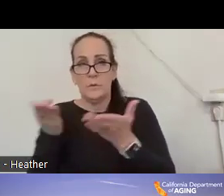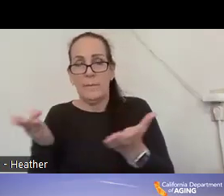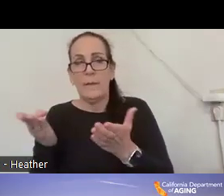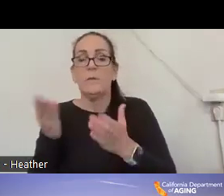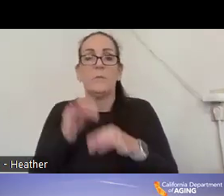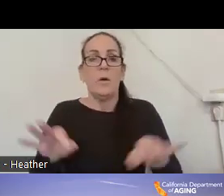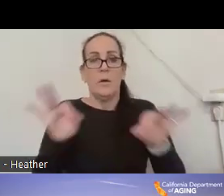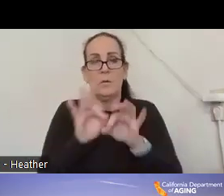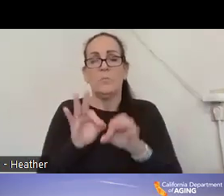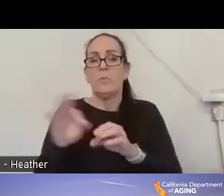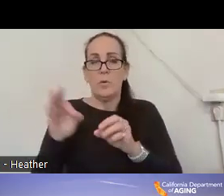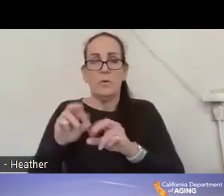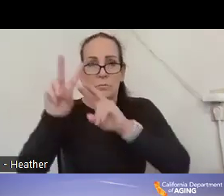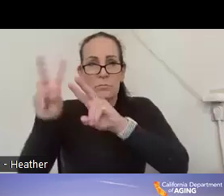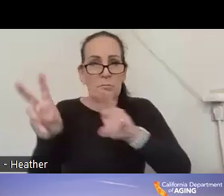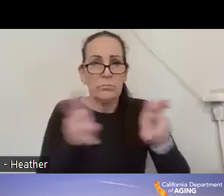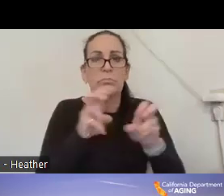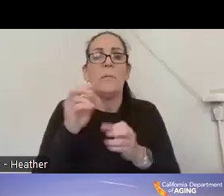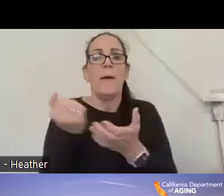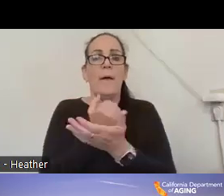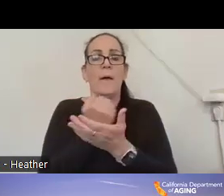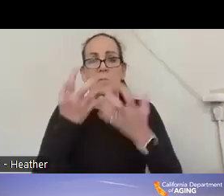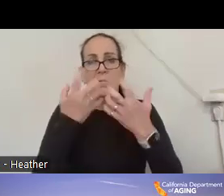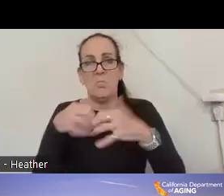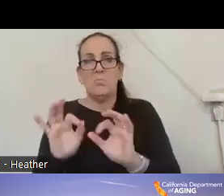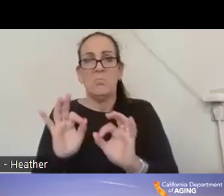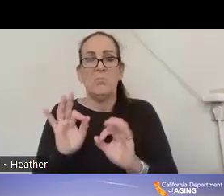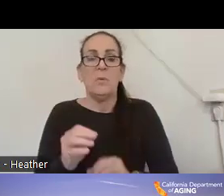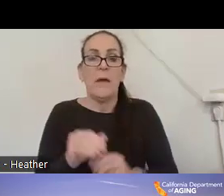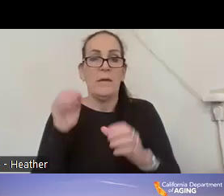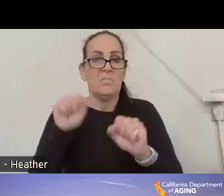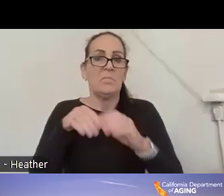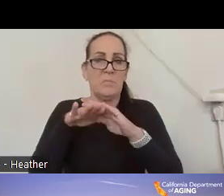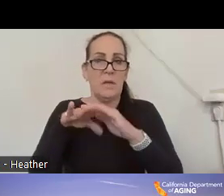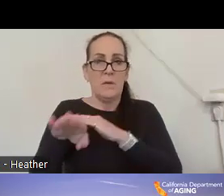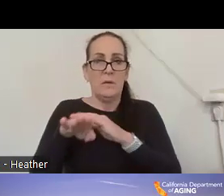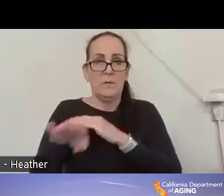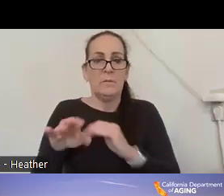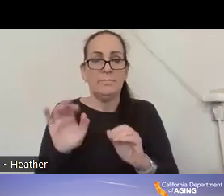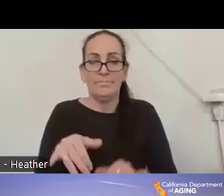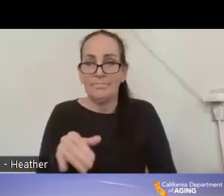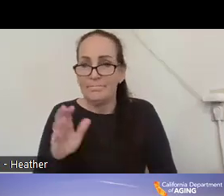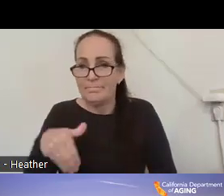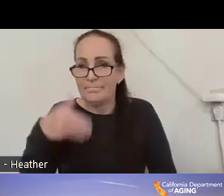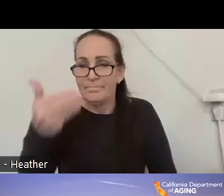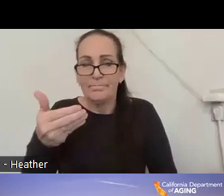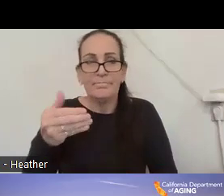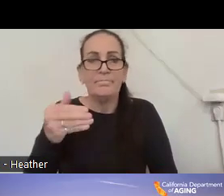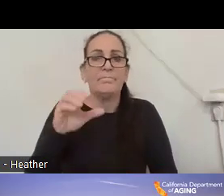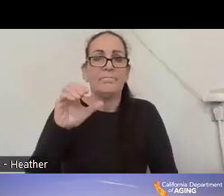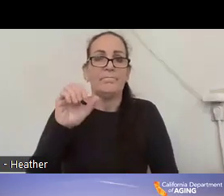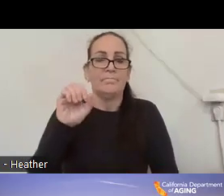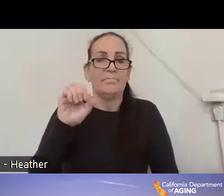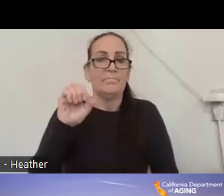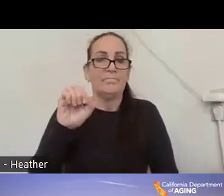and it's accessible. And Next slide, please. Thank you. And I did just want to give a